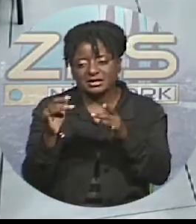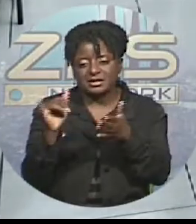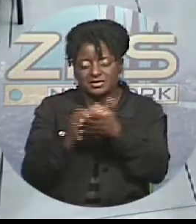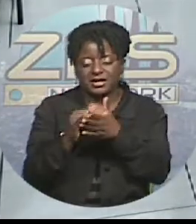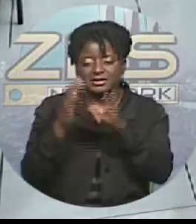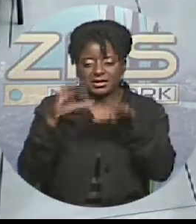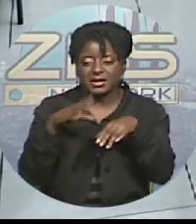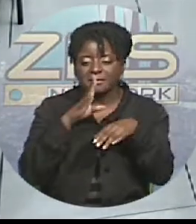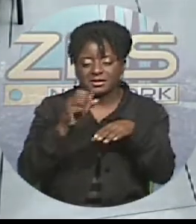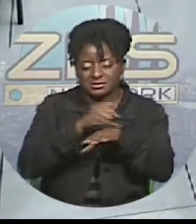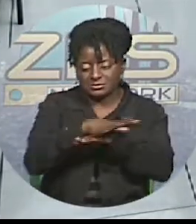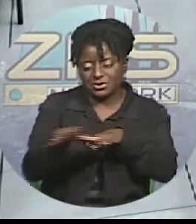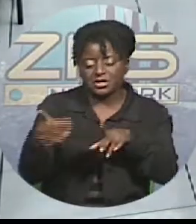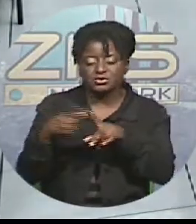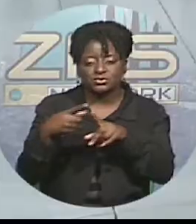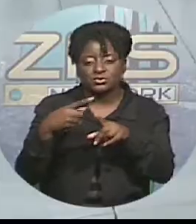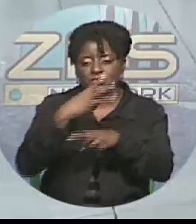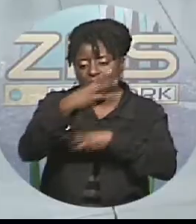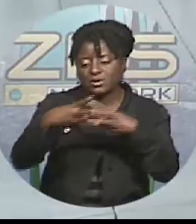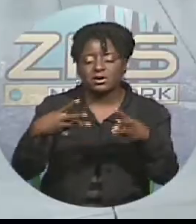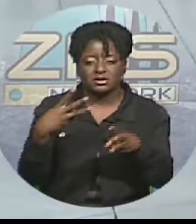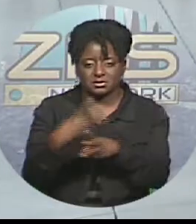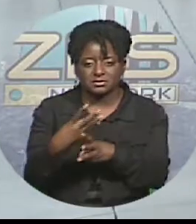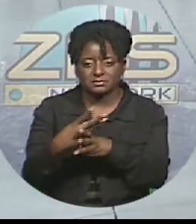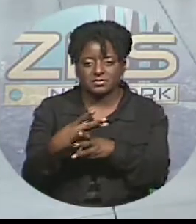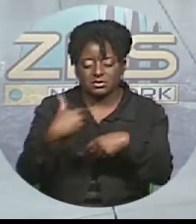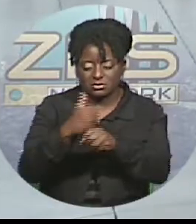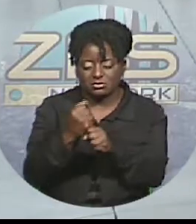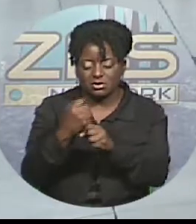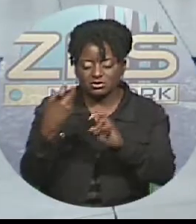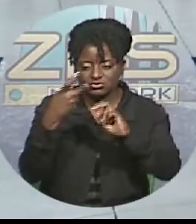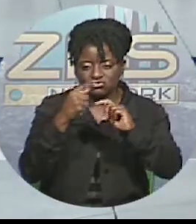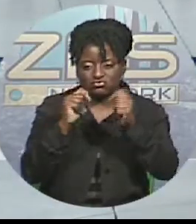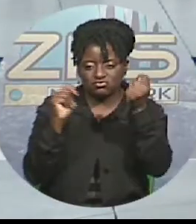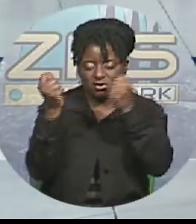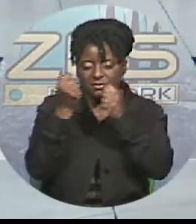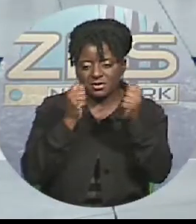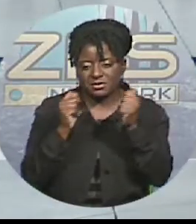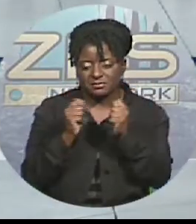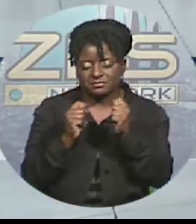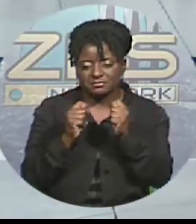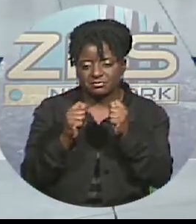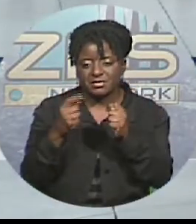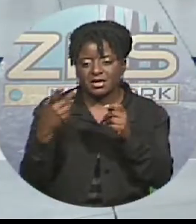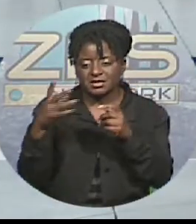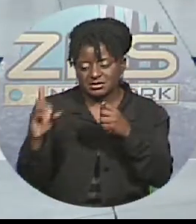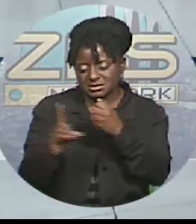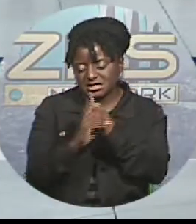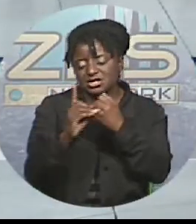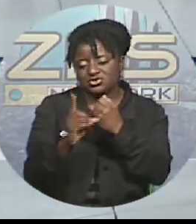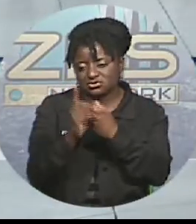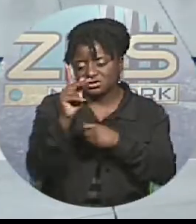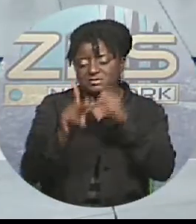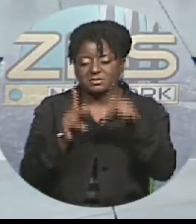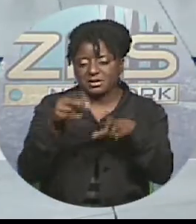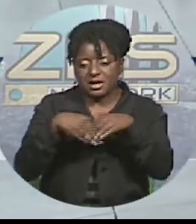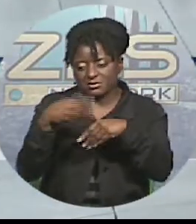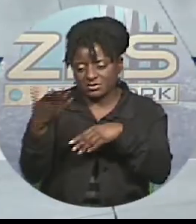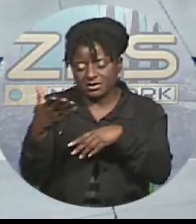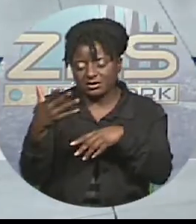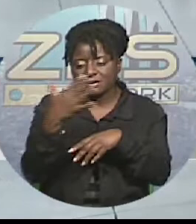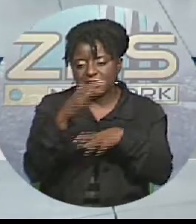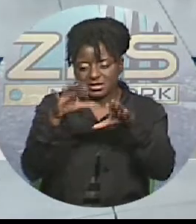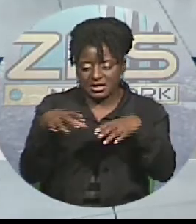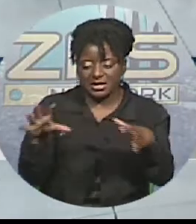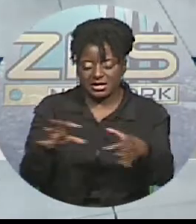world and it could cause trouble. Very dangerous because there are dangerous predators out there. They can link to